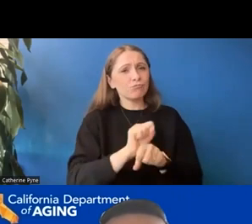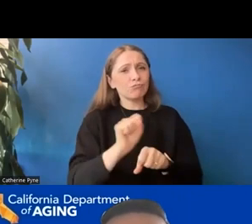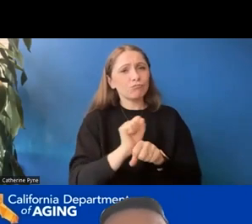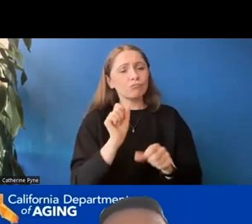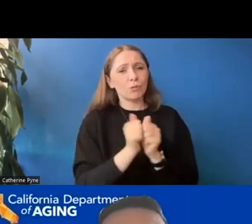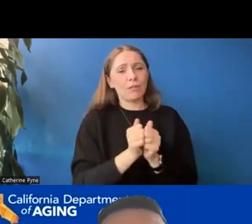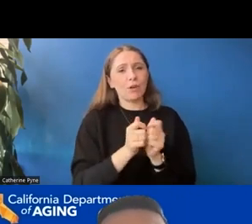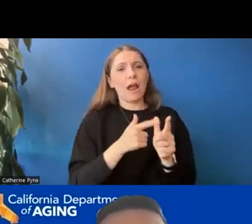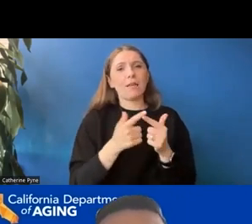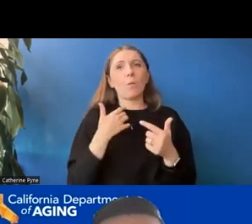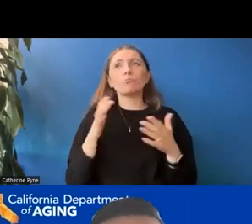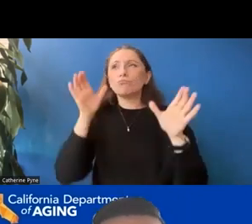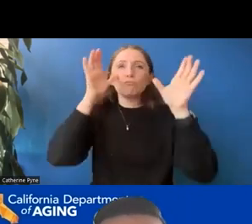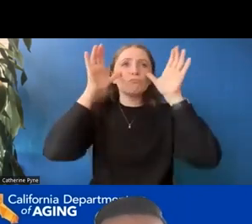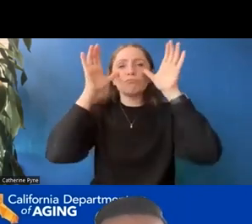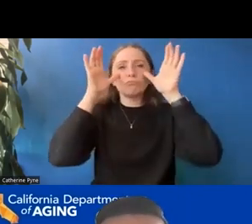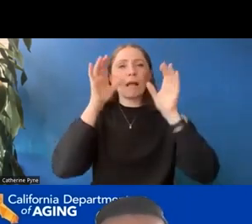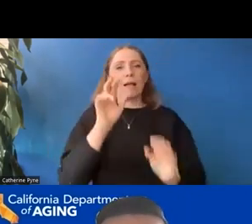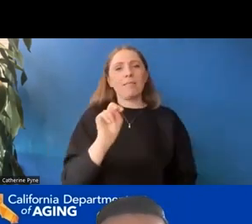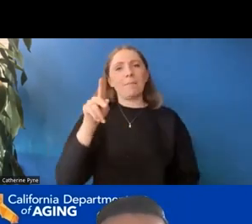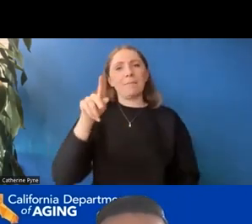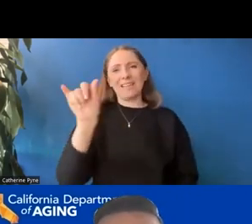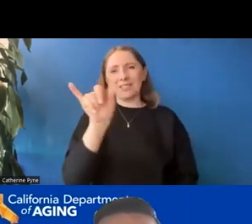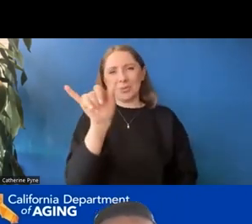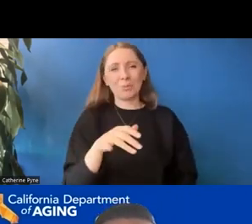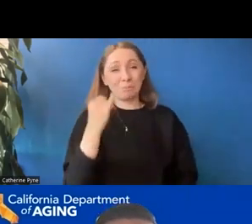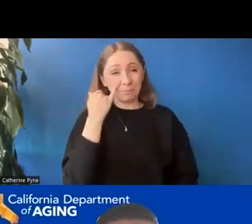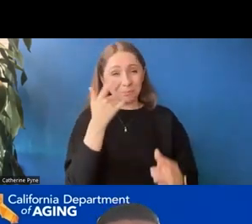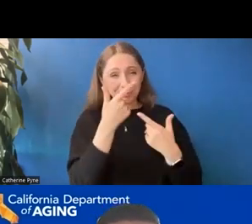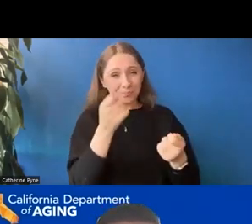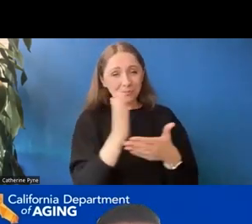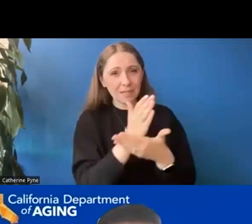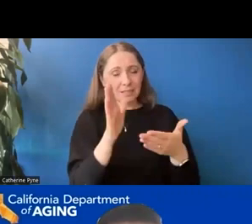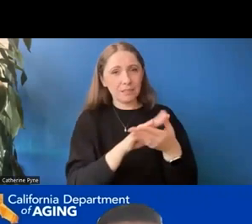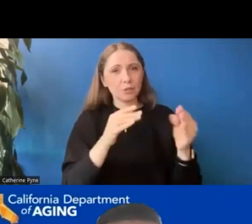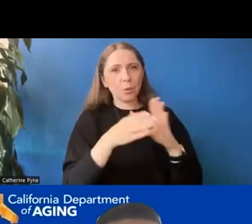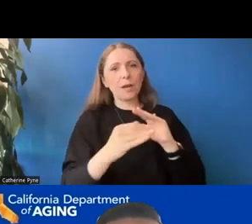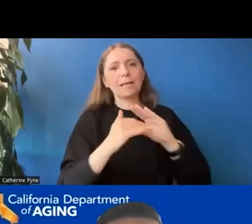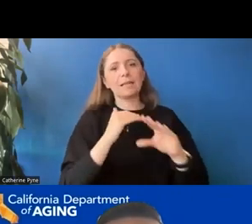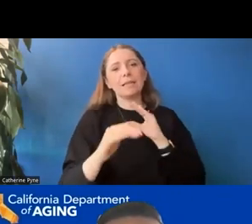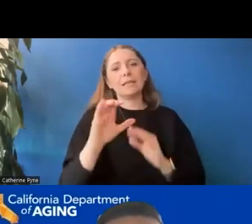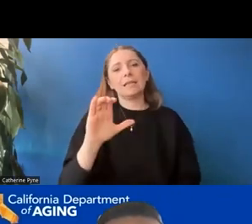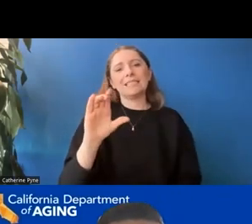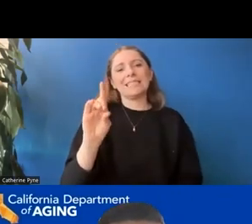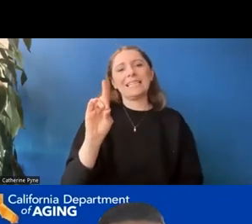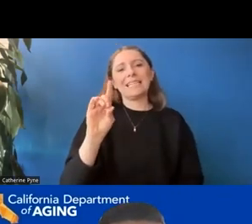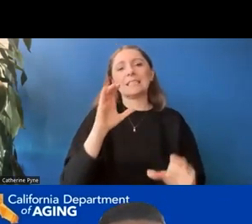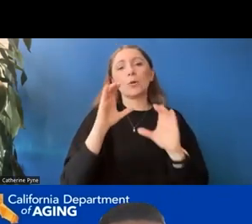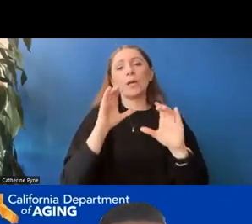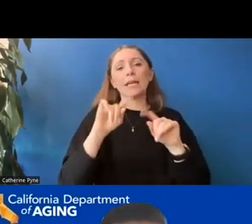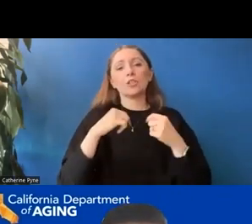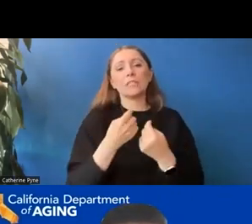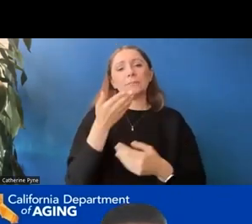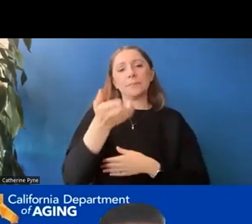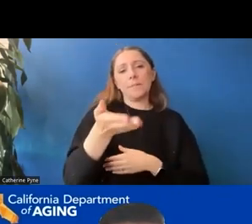through the collective efforts of the MPA. So if you're interested in sharing a story, you can please email CDA's communications teams, and the